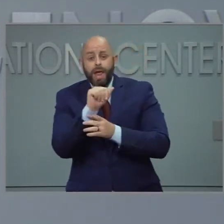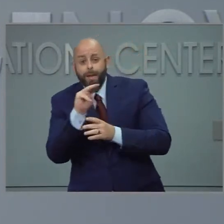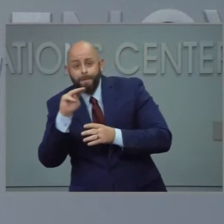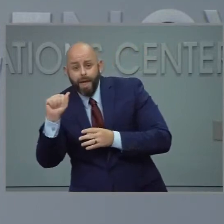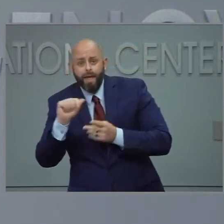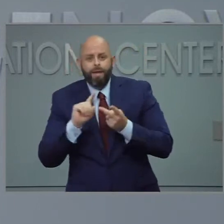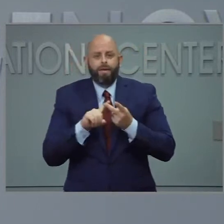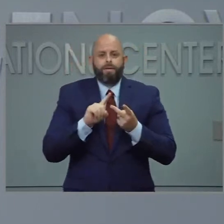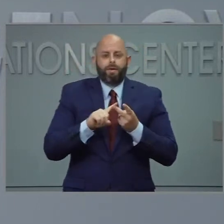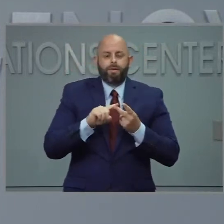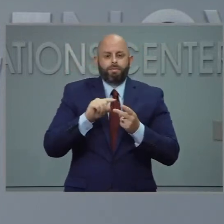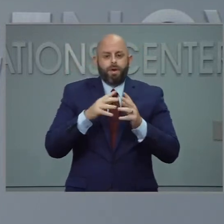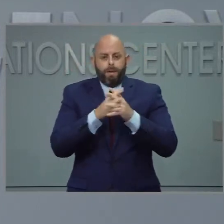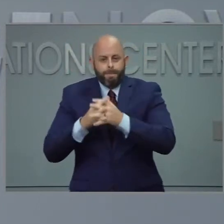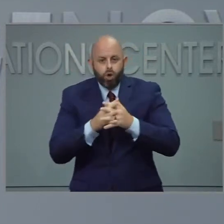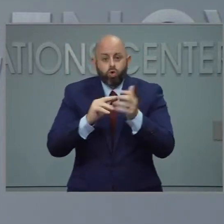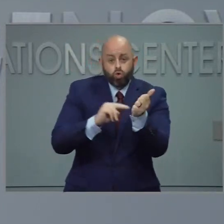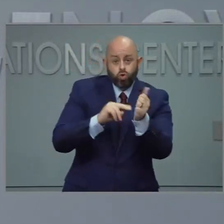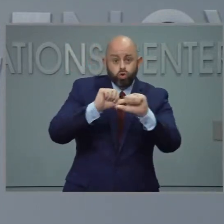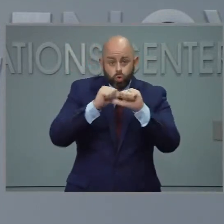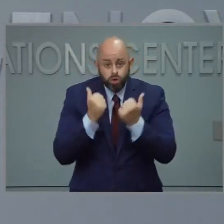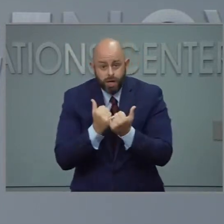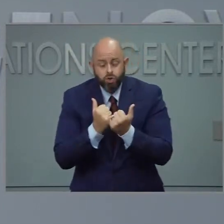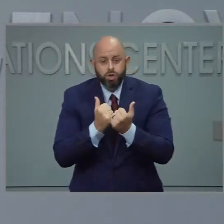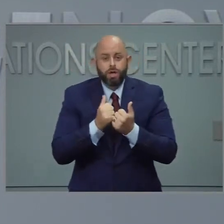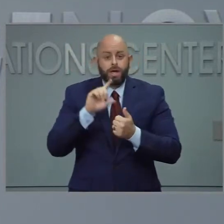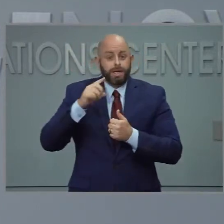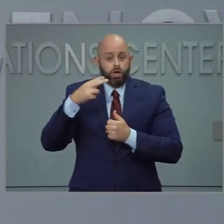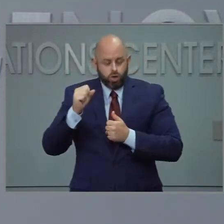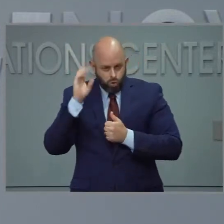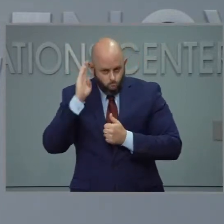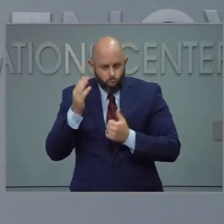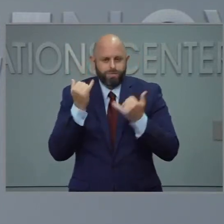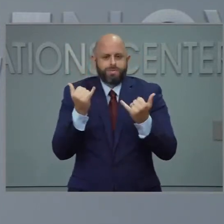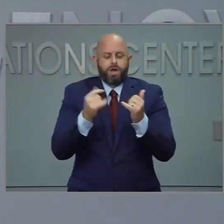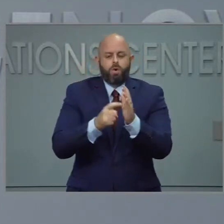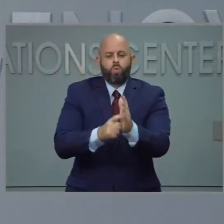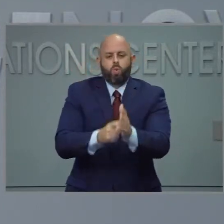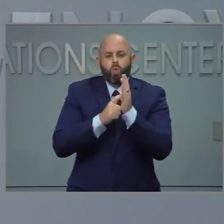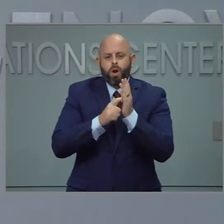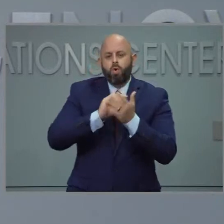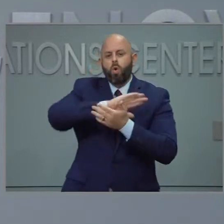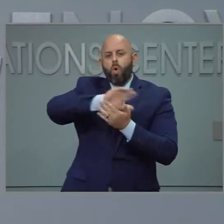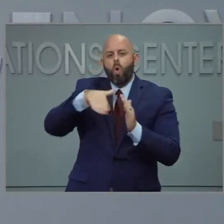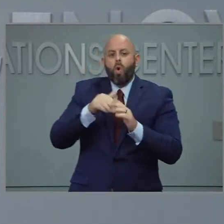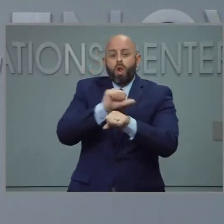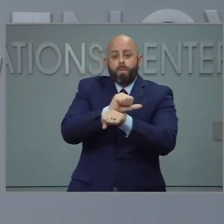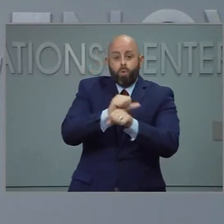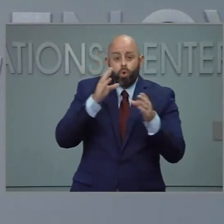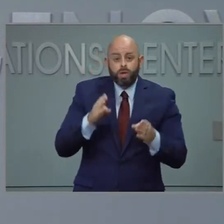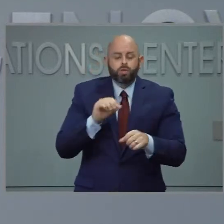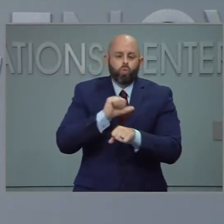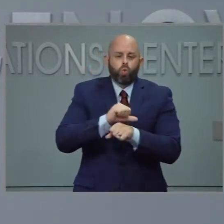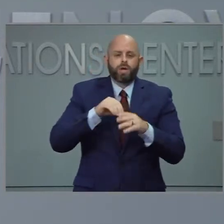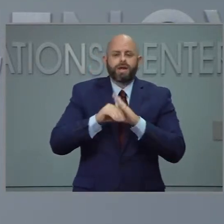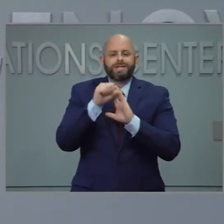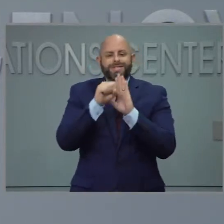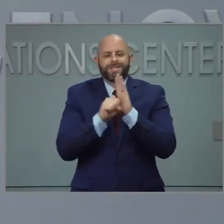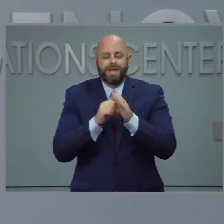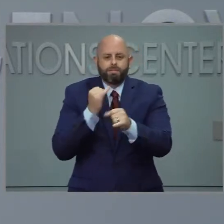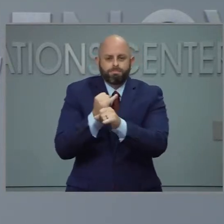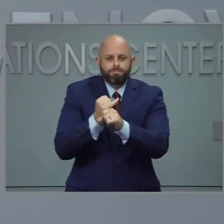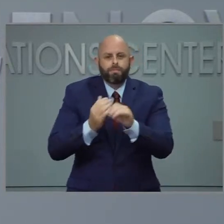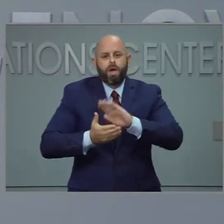Association, the American Nurses Association. And DHHS will be requiring that all employees working at our